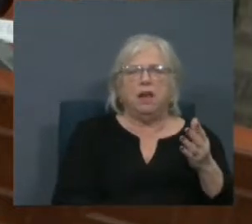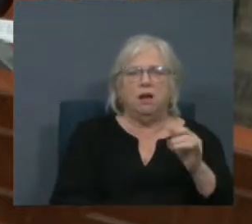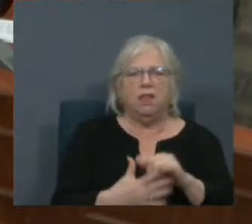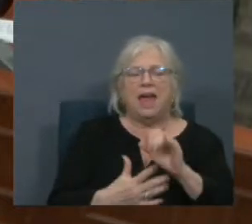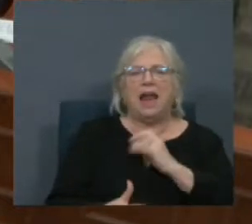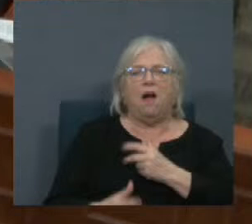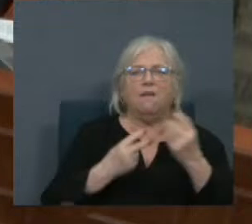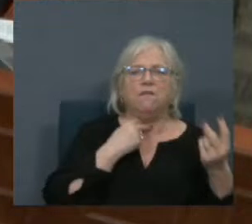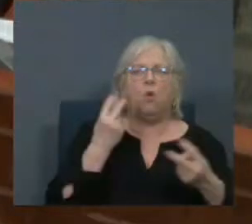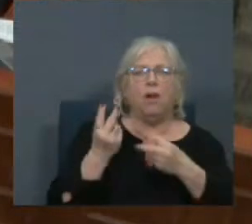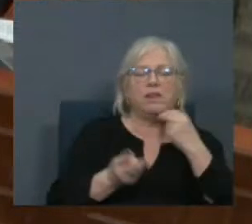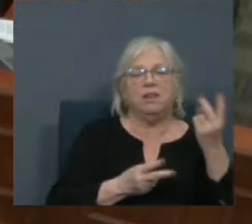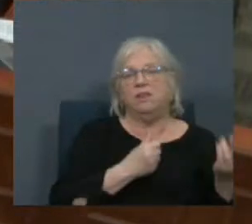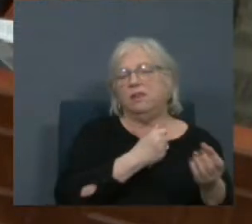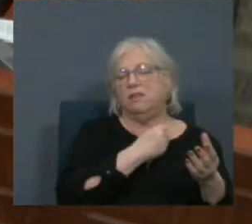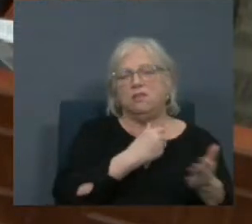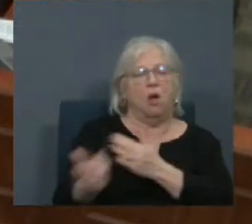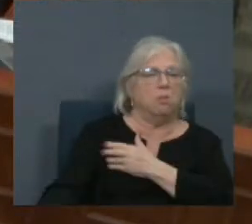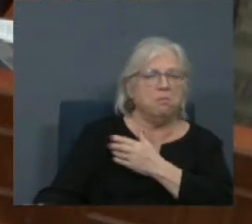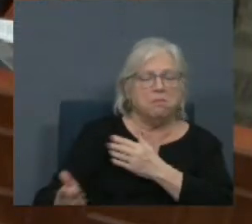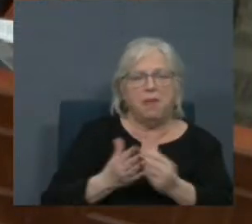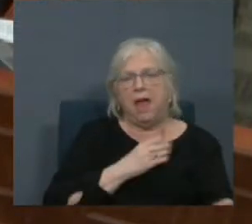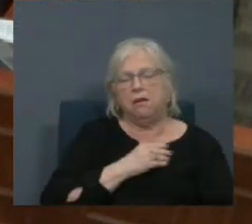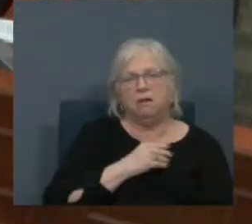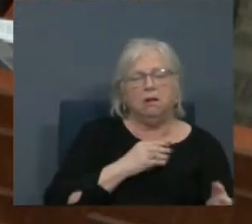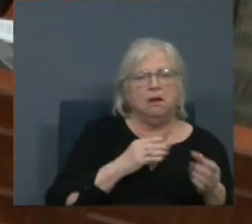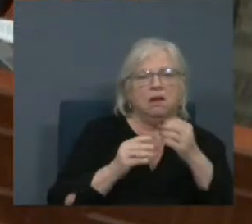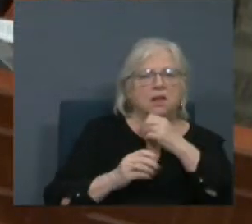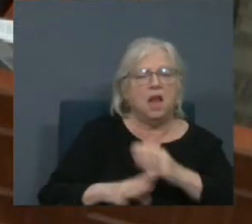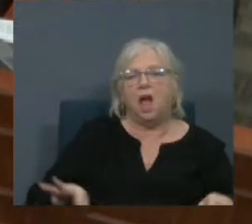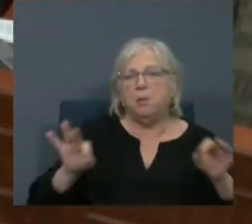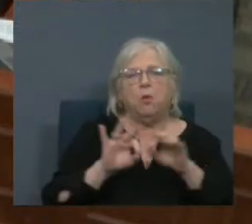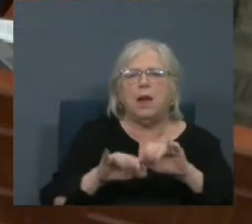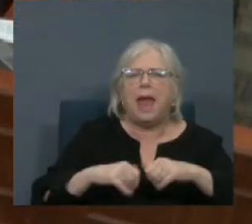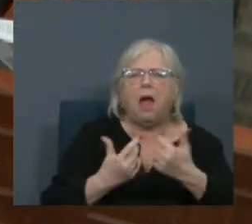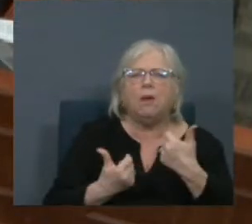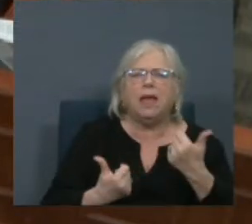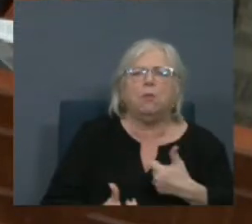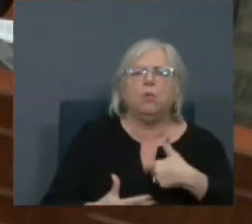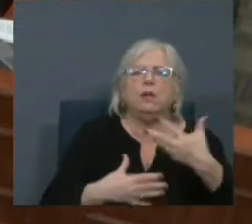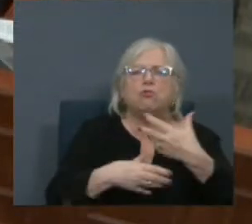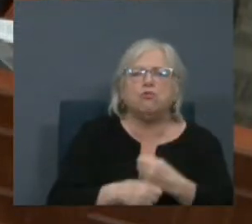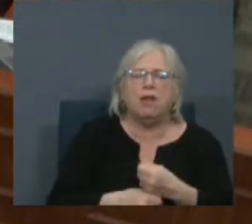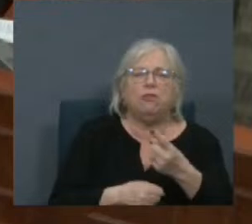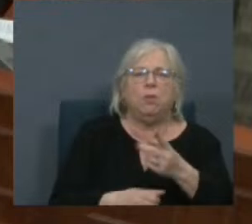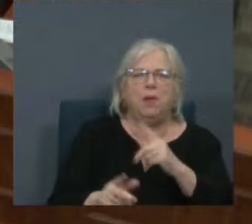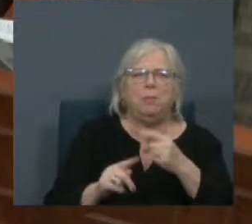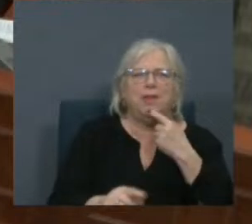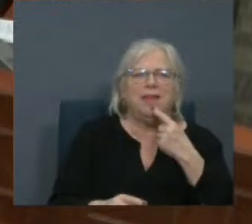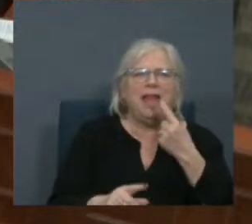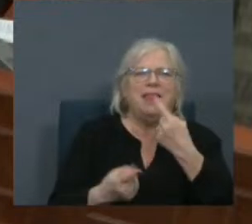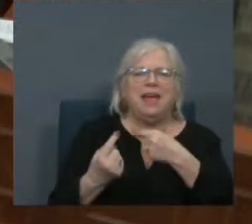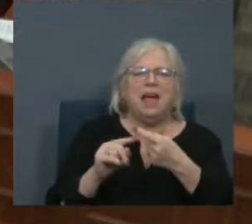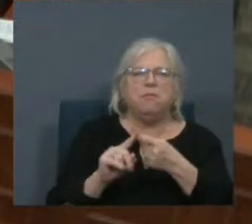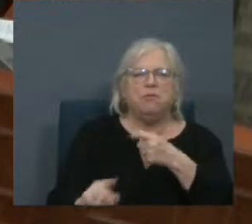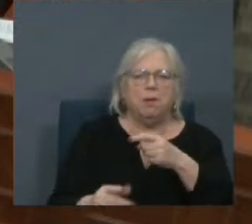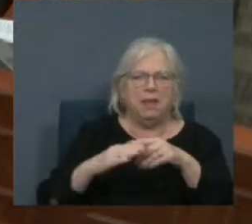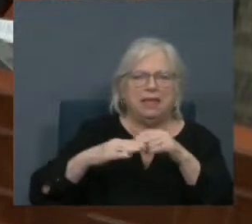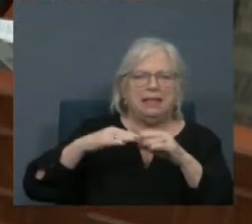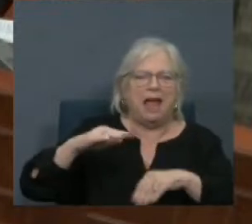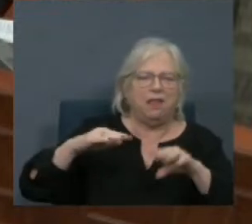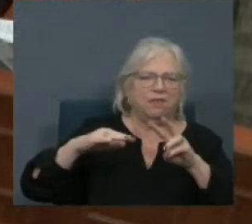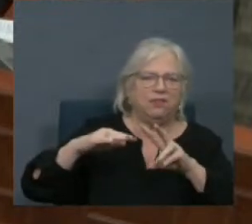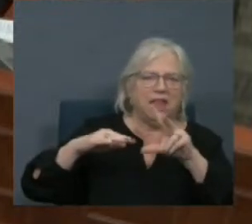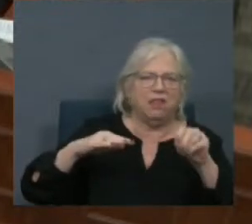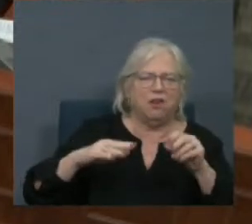our voices don't matter? And how are we supposed to trust you? People that say they come from south of 630,